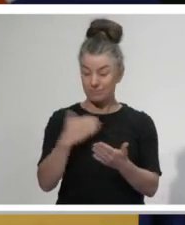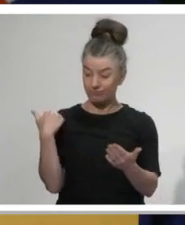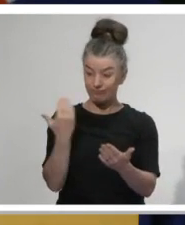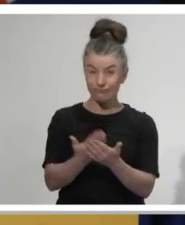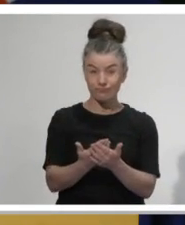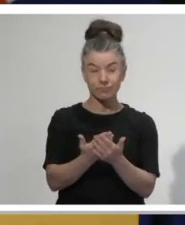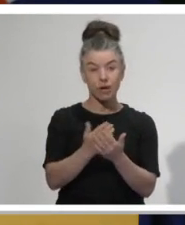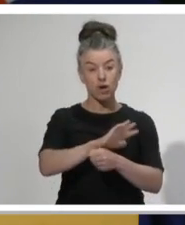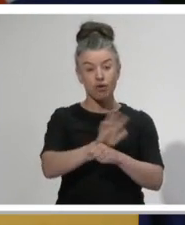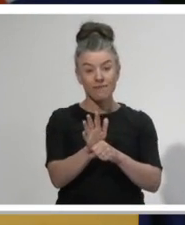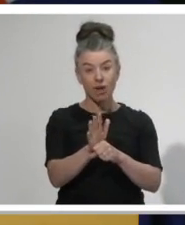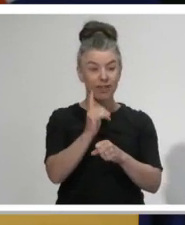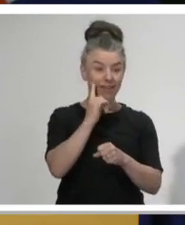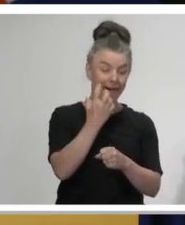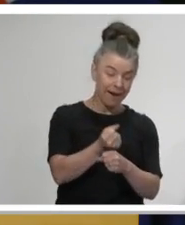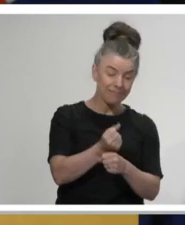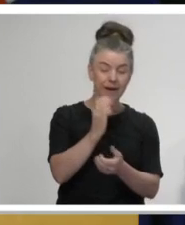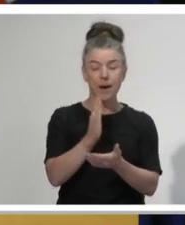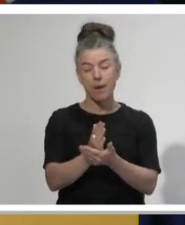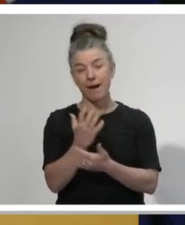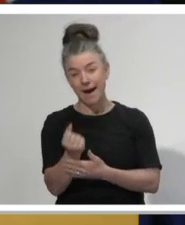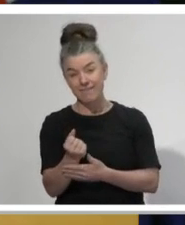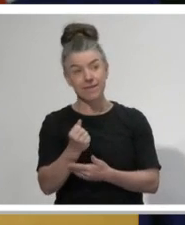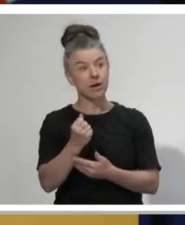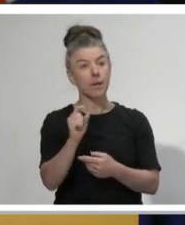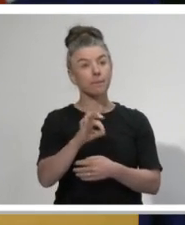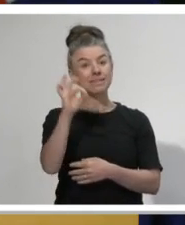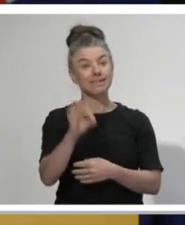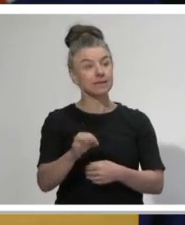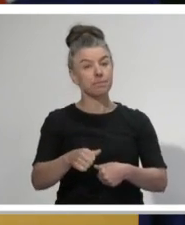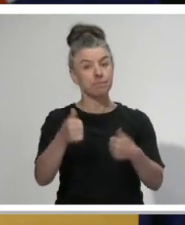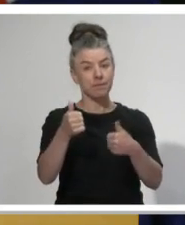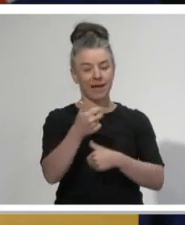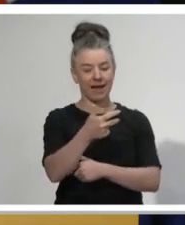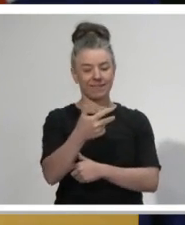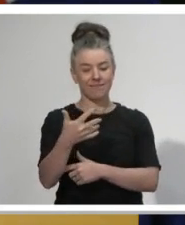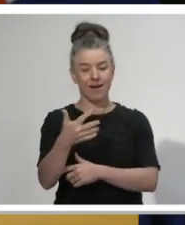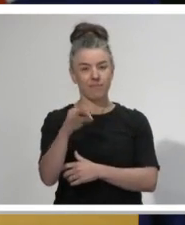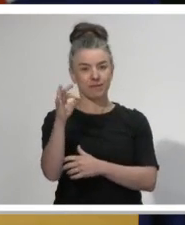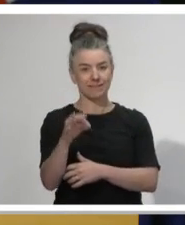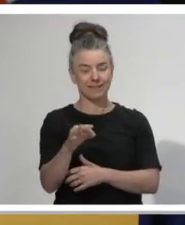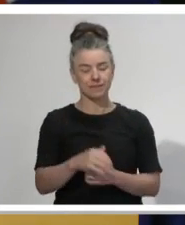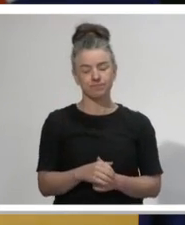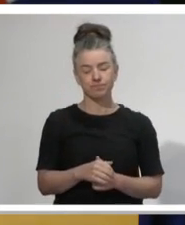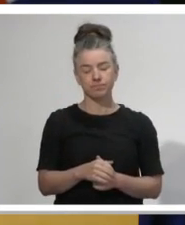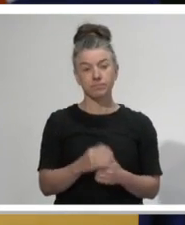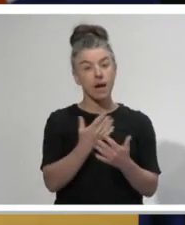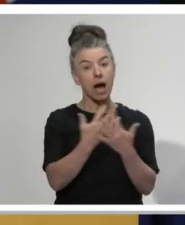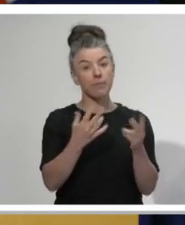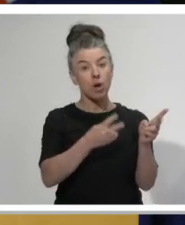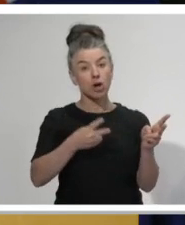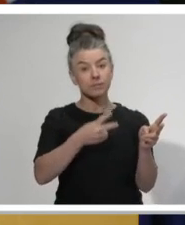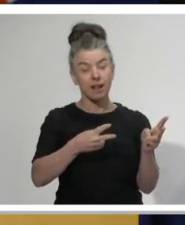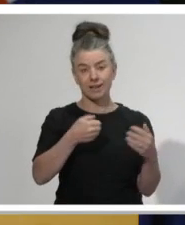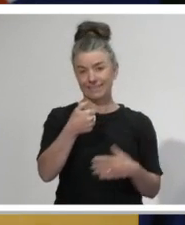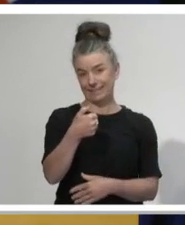confirmed and probable cases are considered to be recovered. There are 6 people in hospital today, and none